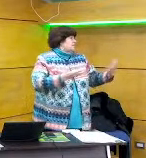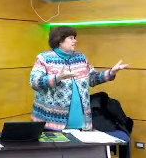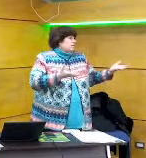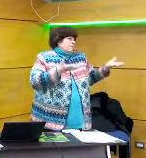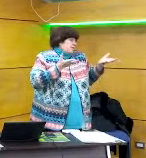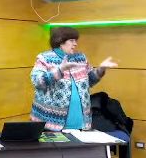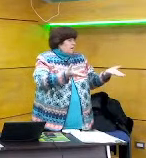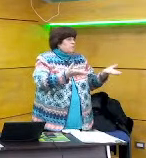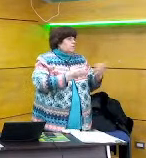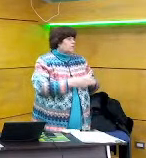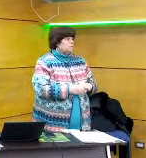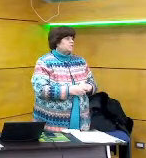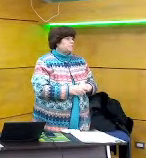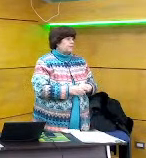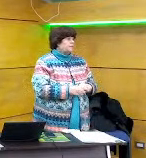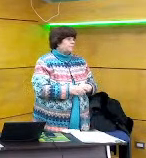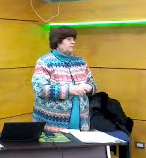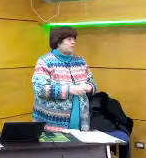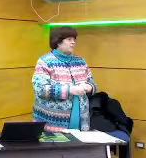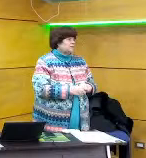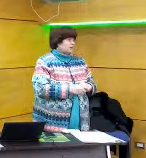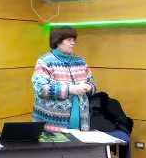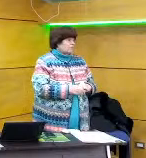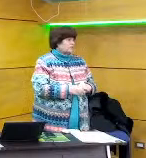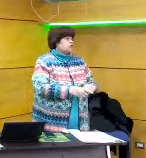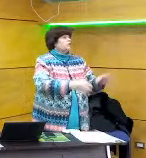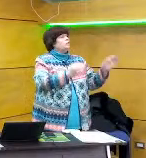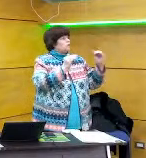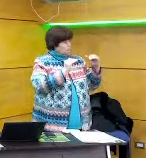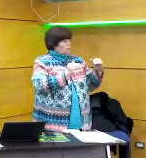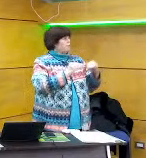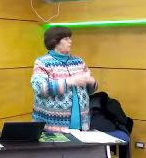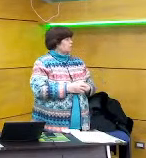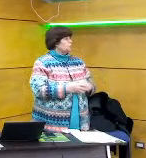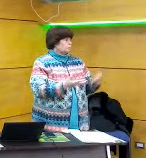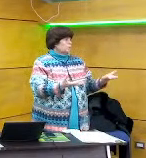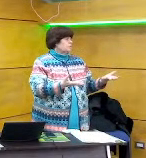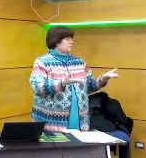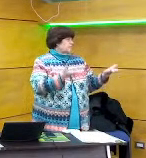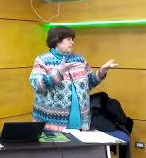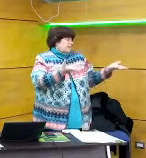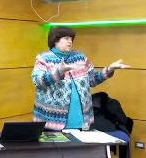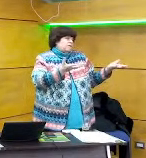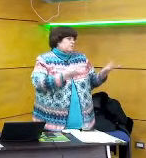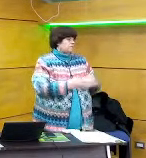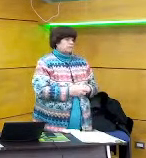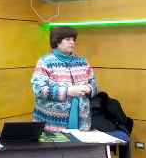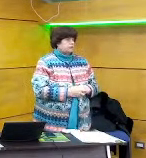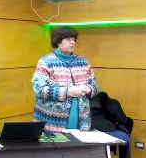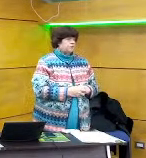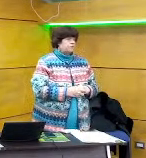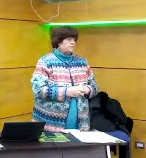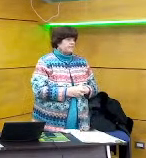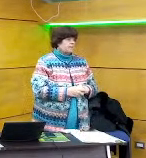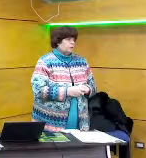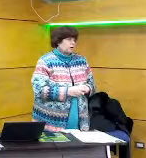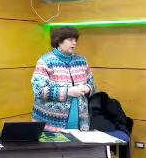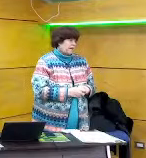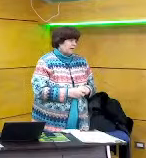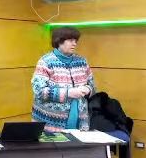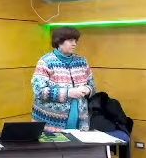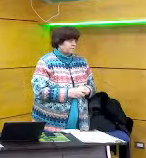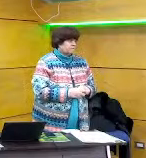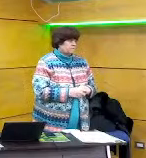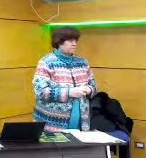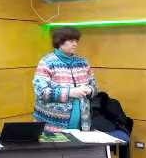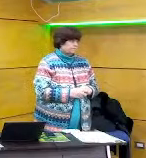criteria to then have your own spelling bee competition with those words in your units that you already